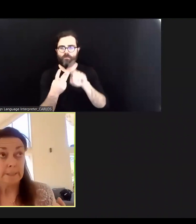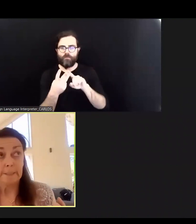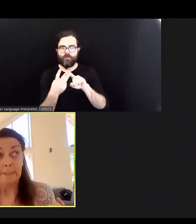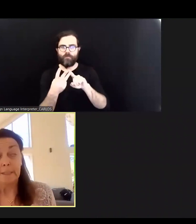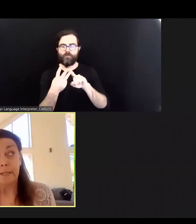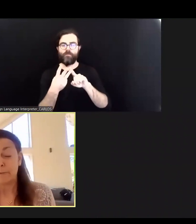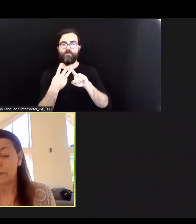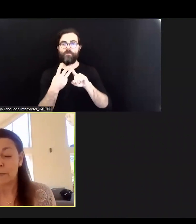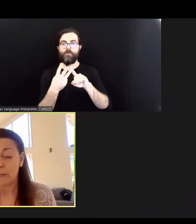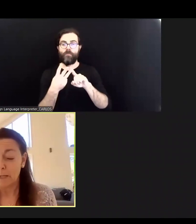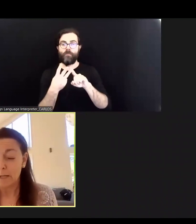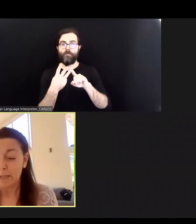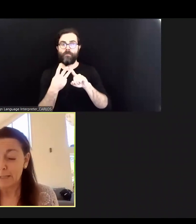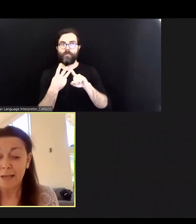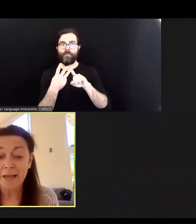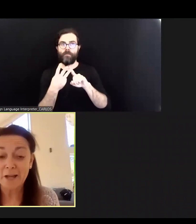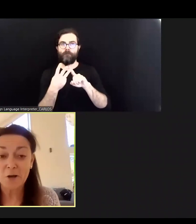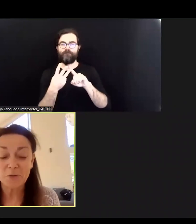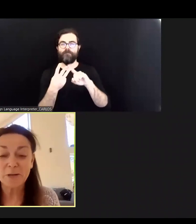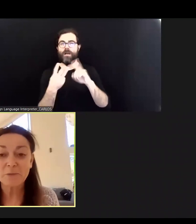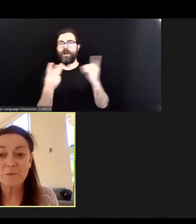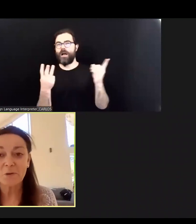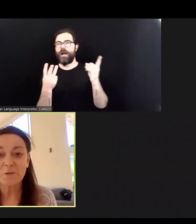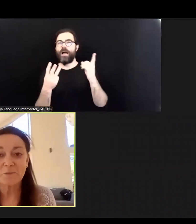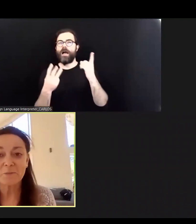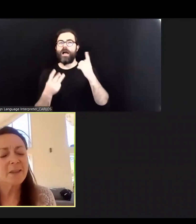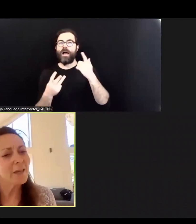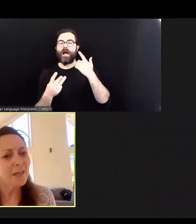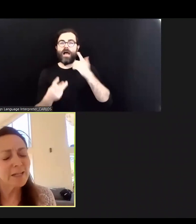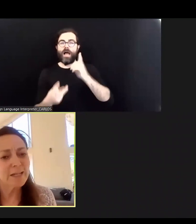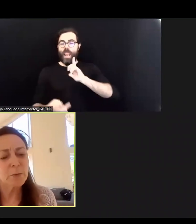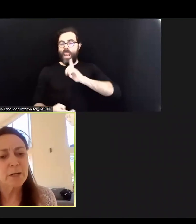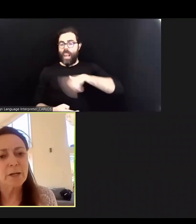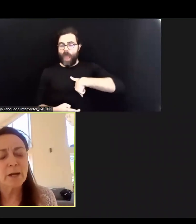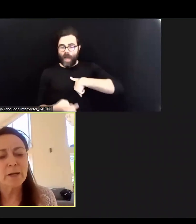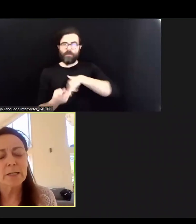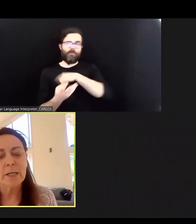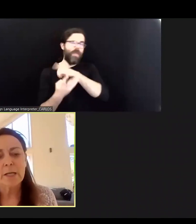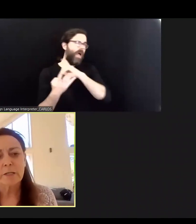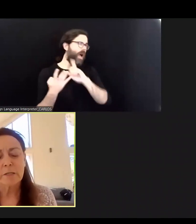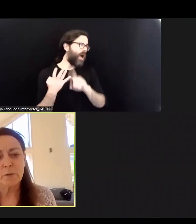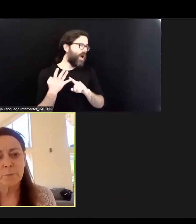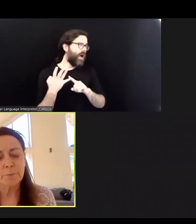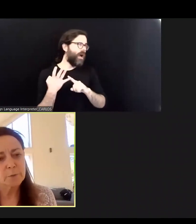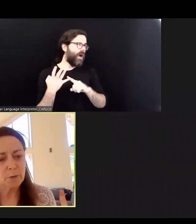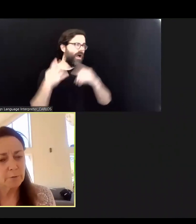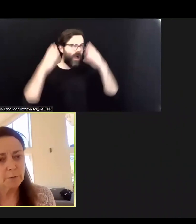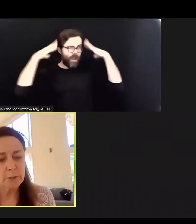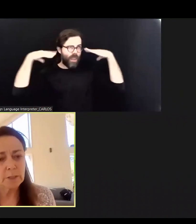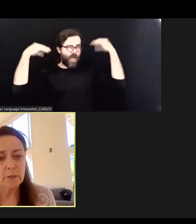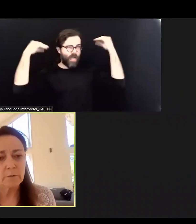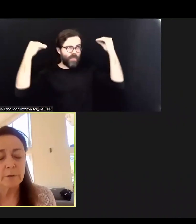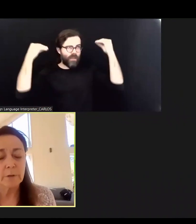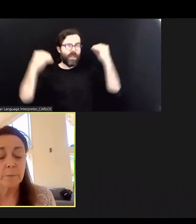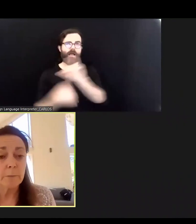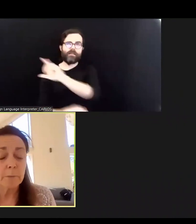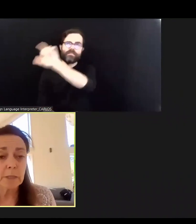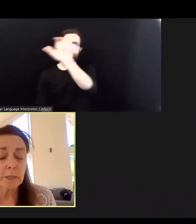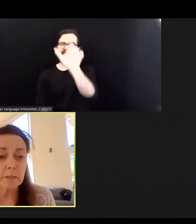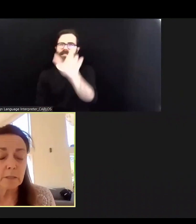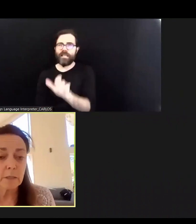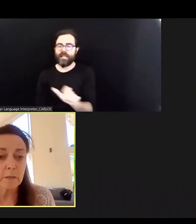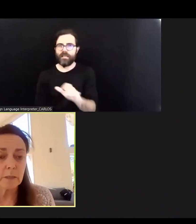links of the two projects that you have mentioned. If you can answer, that would be perfect. And then let's move for all